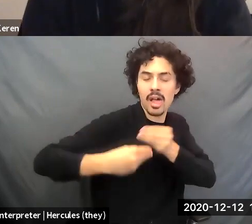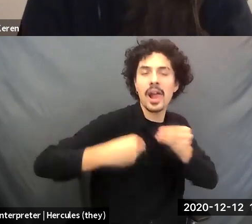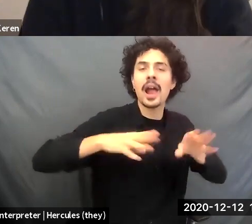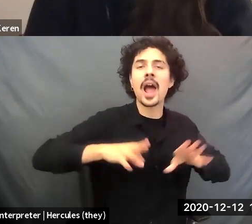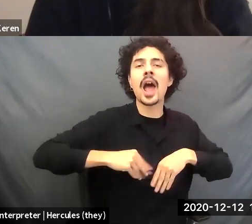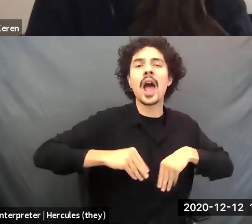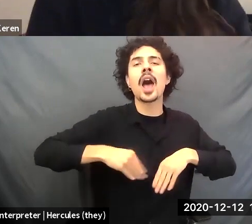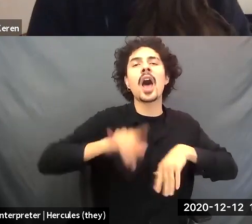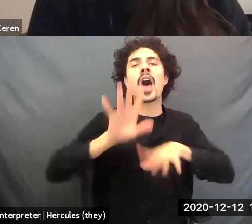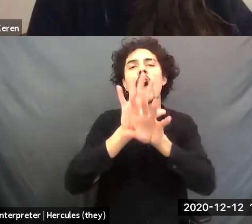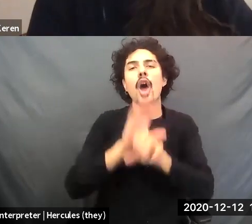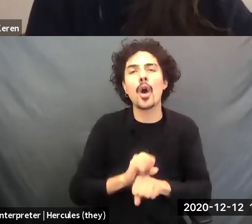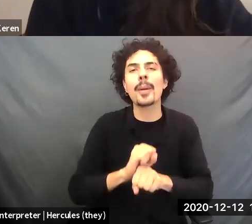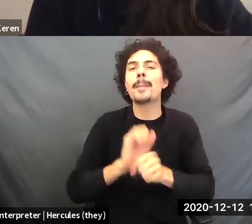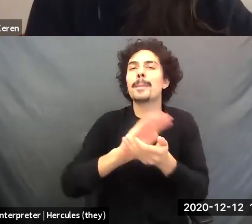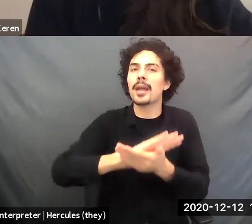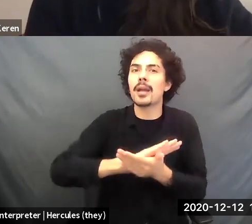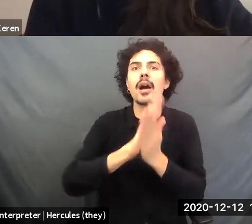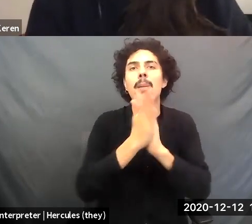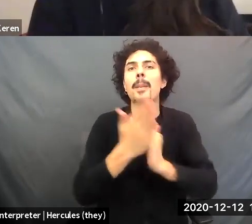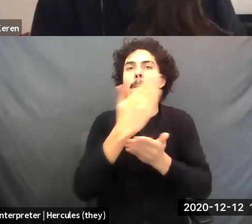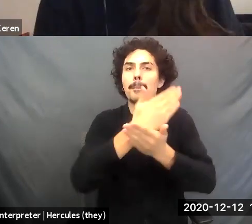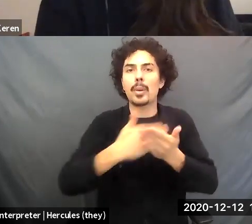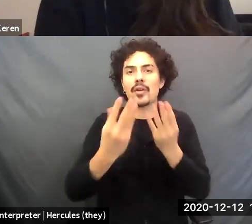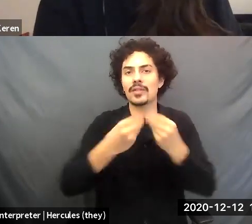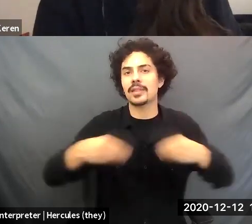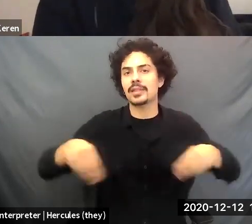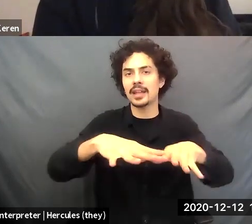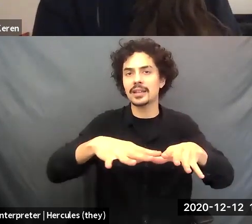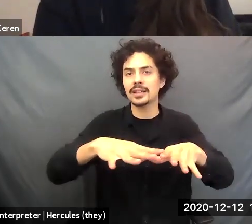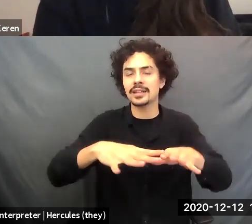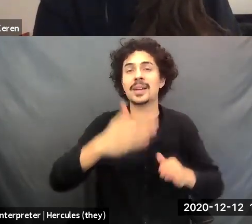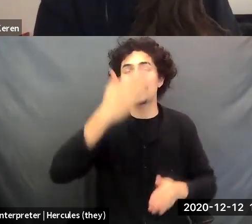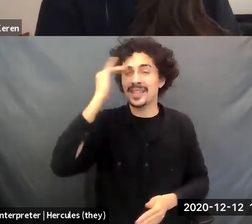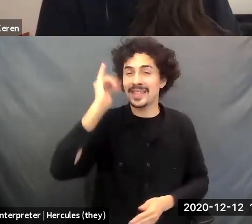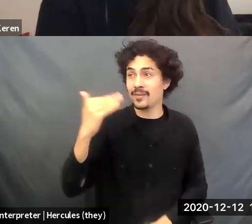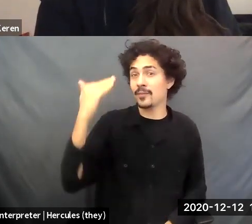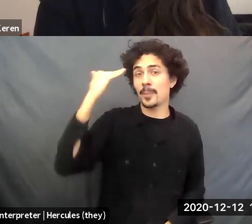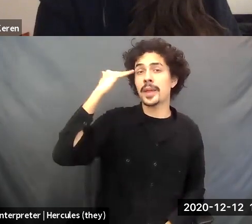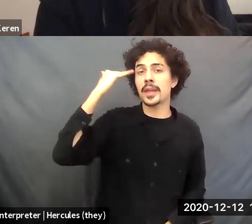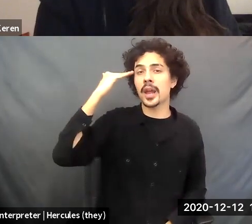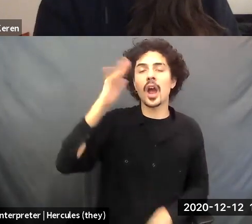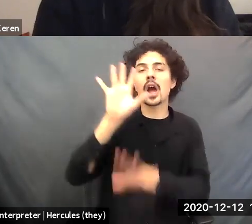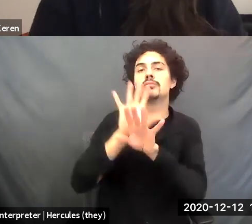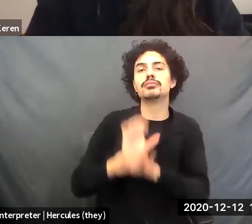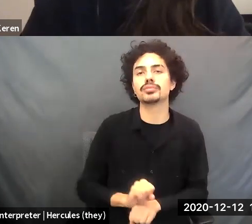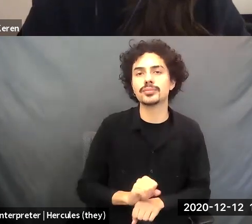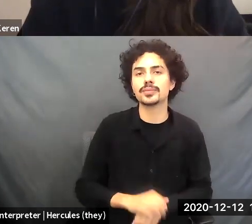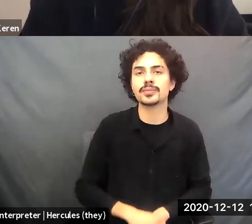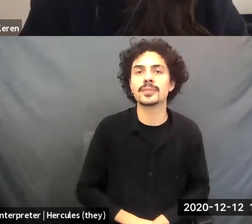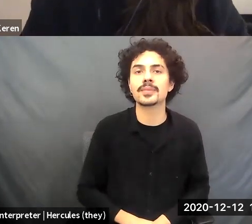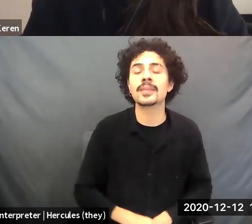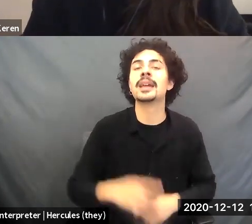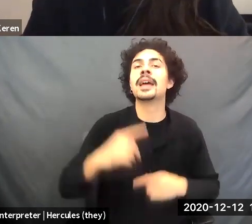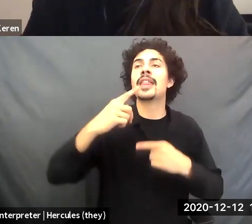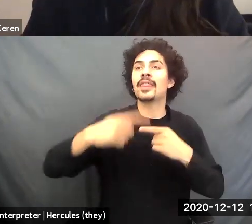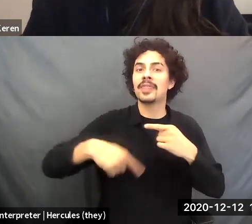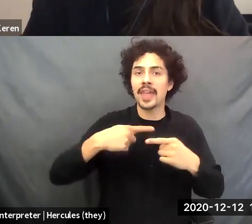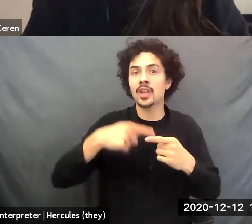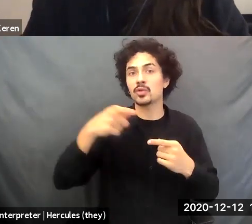And so by by showing these very familiar subjects as cracked, vulnerable,